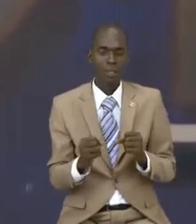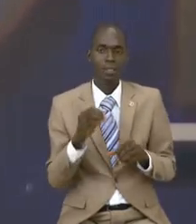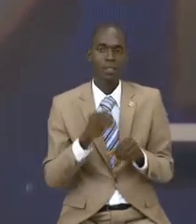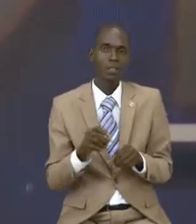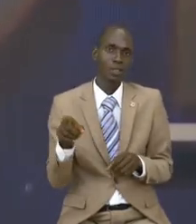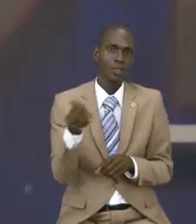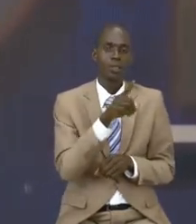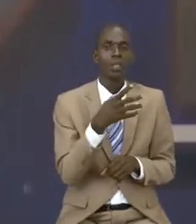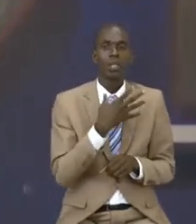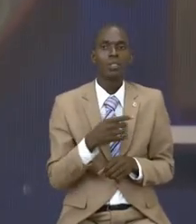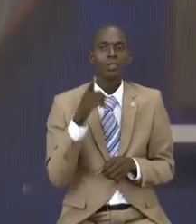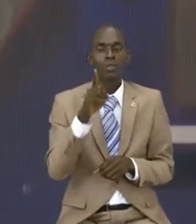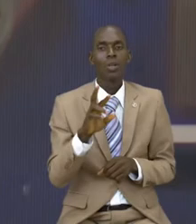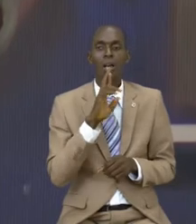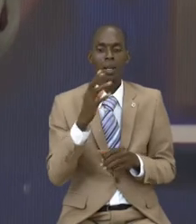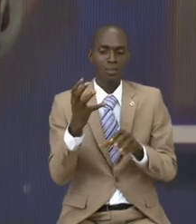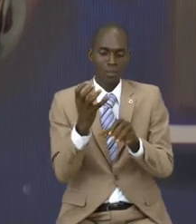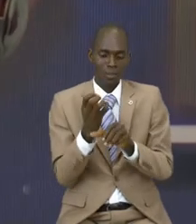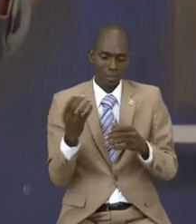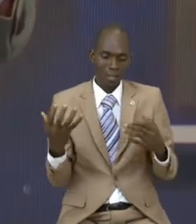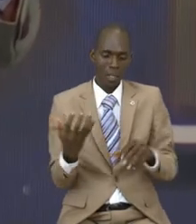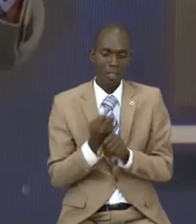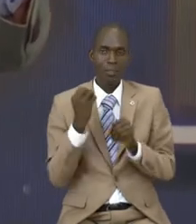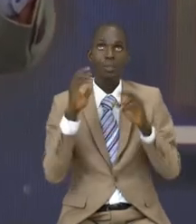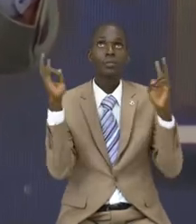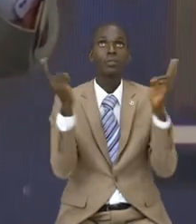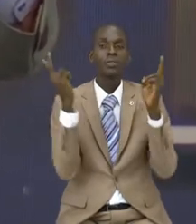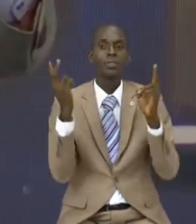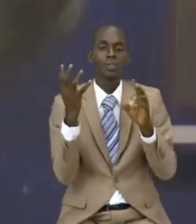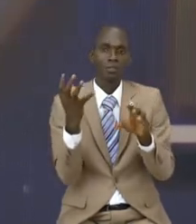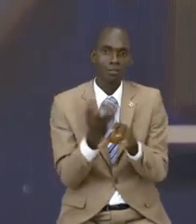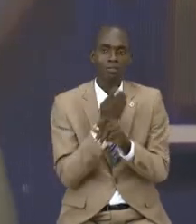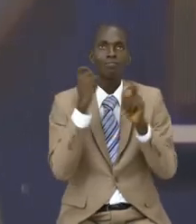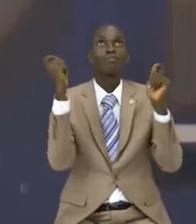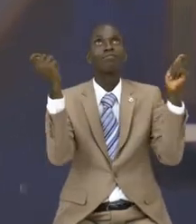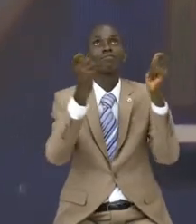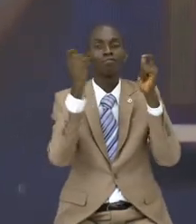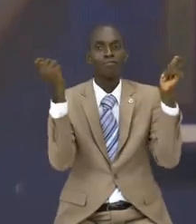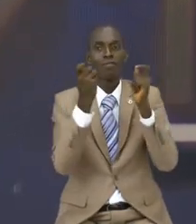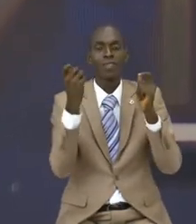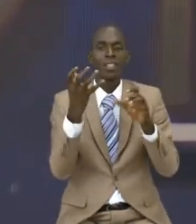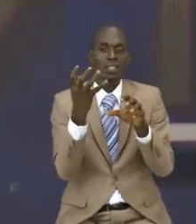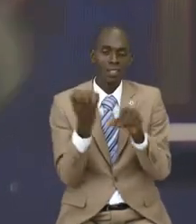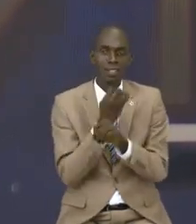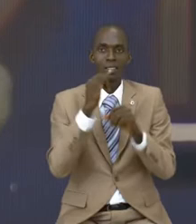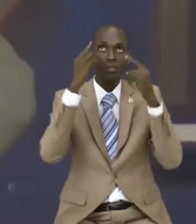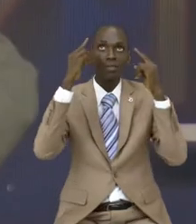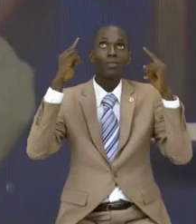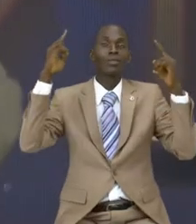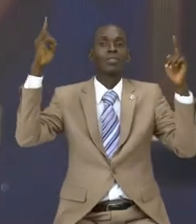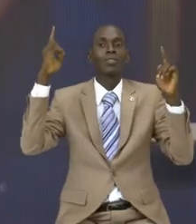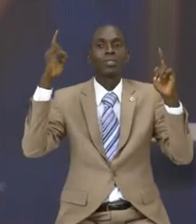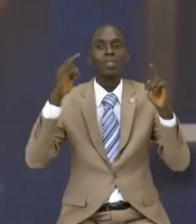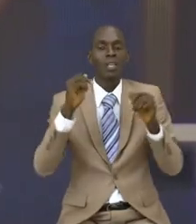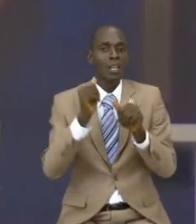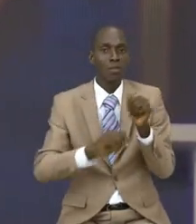are carrying victory. You are carrying triumph. You are carrying success. Everywhere